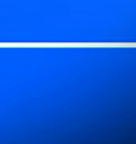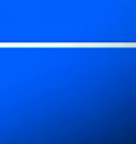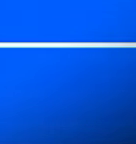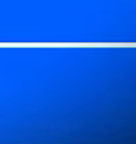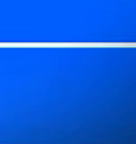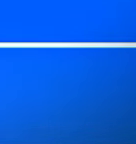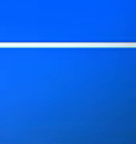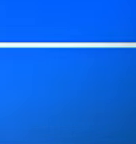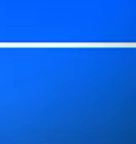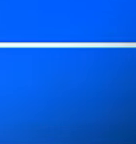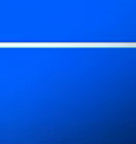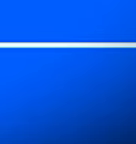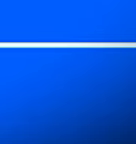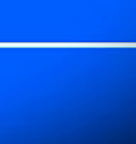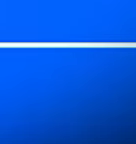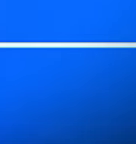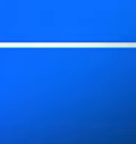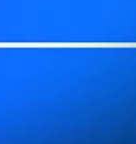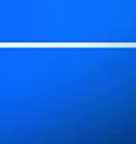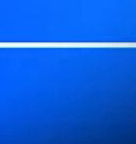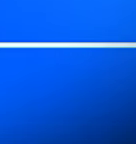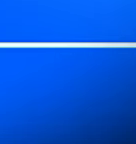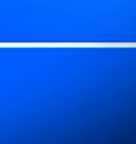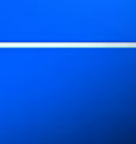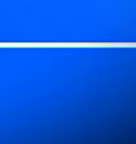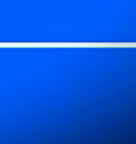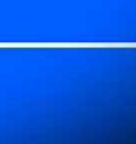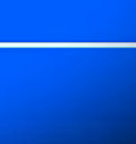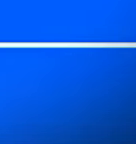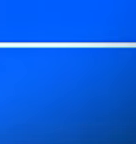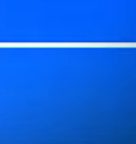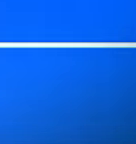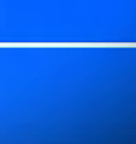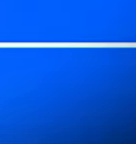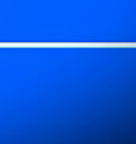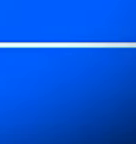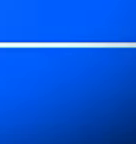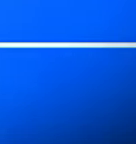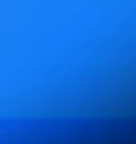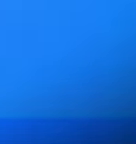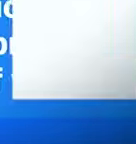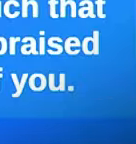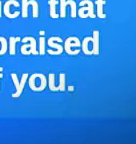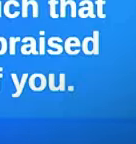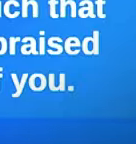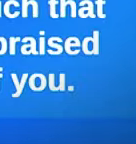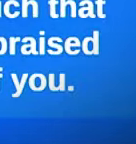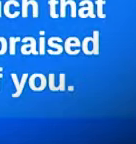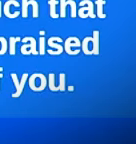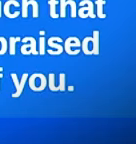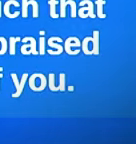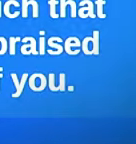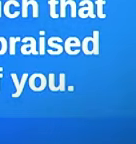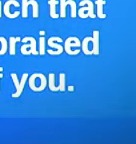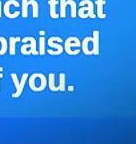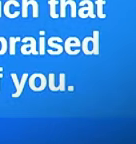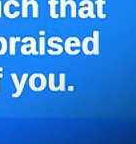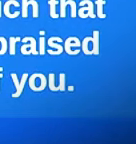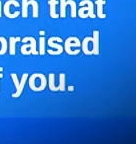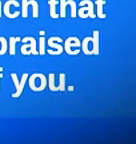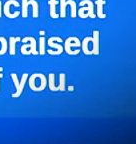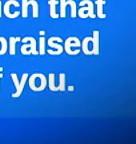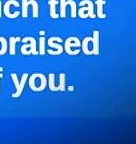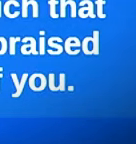Living a life worthy of your calling implies you take your everyday